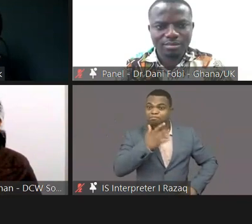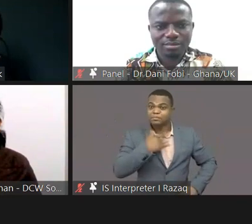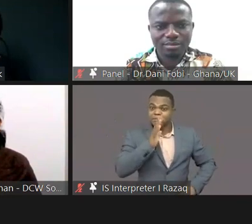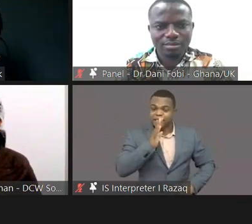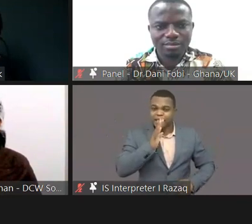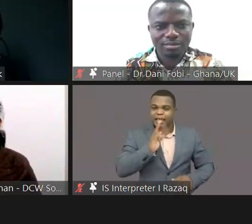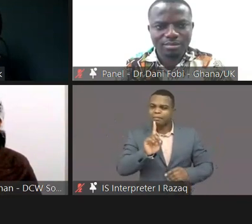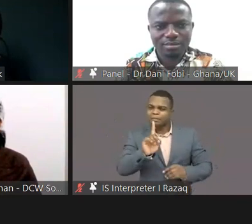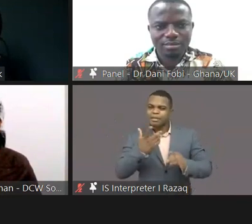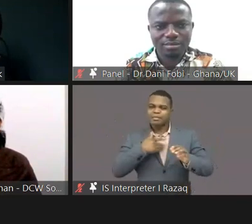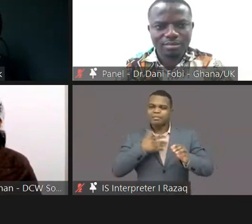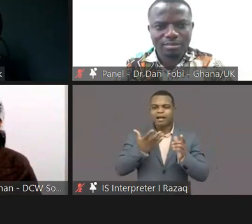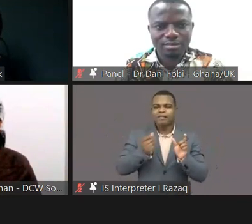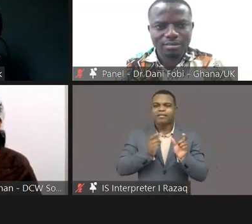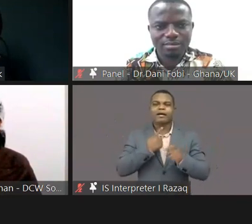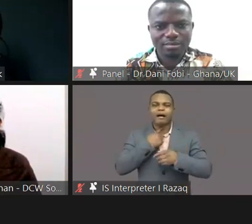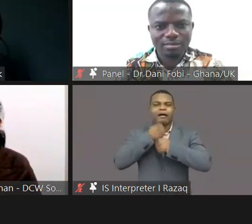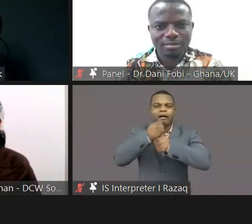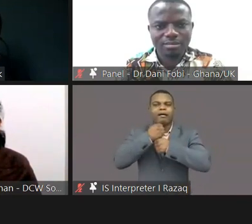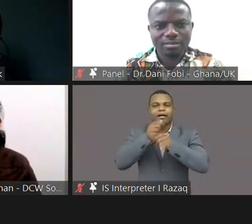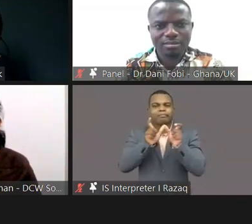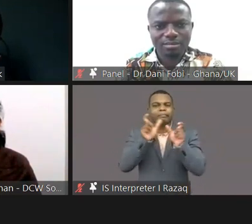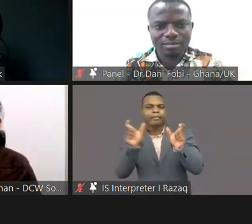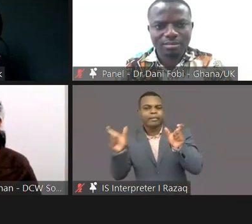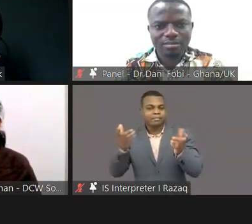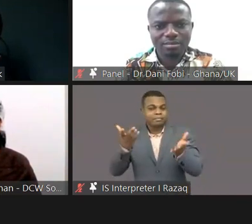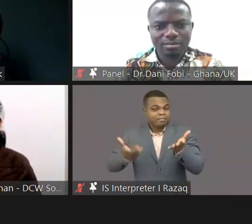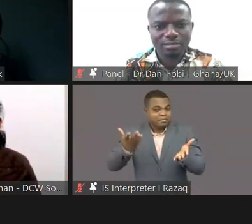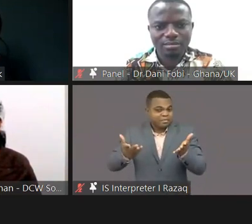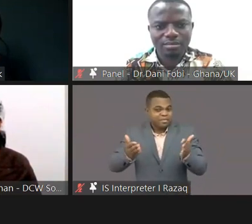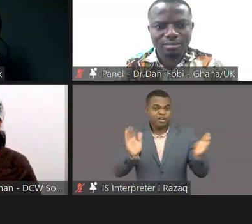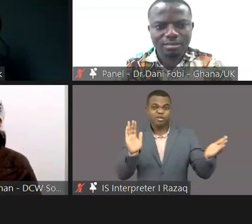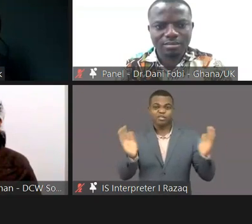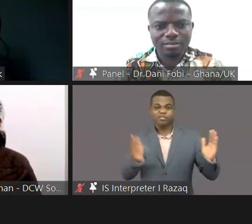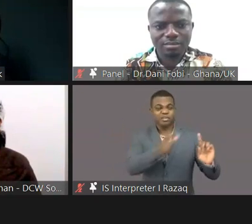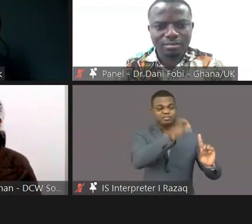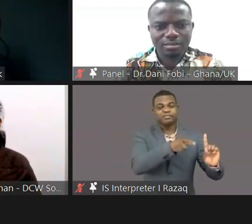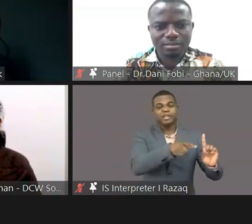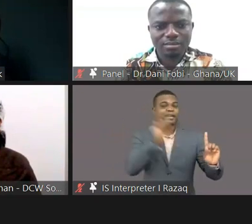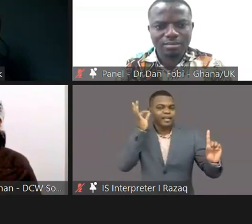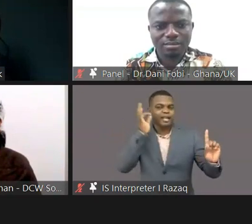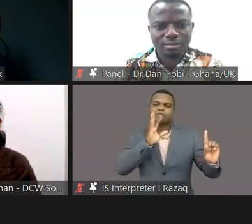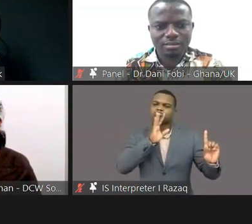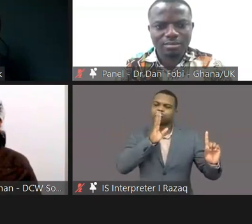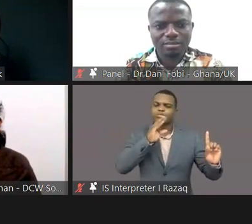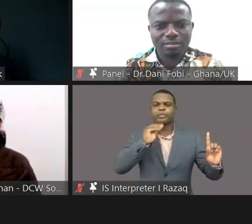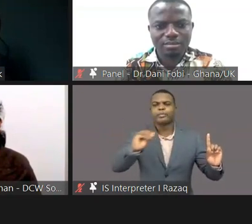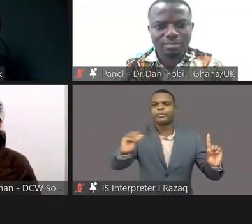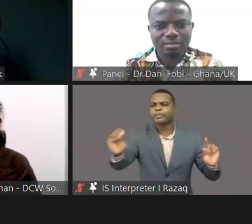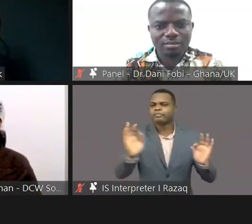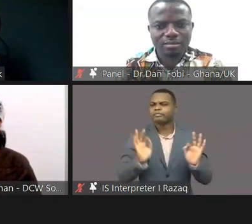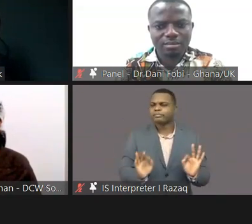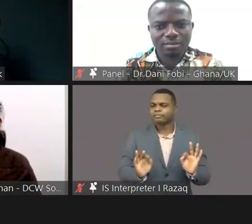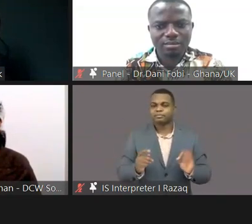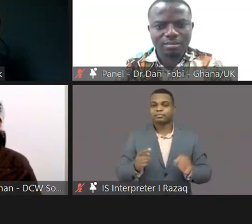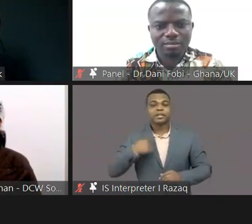I was 7 years old, and the doctor said that my doctor said